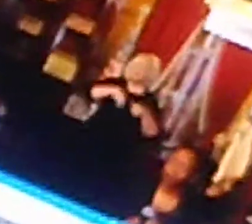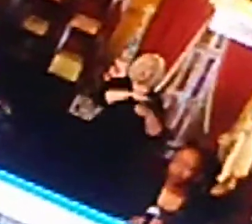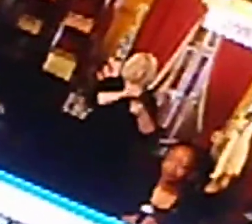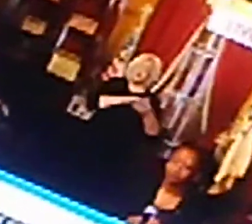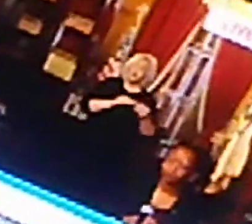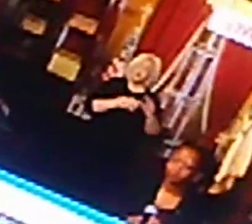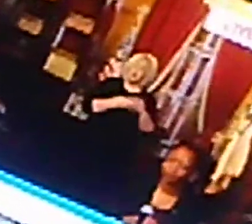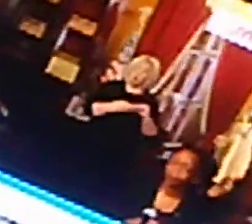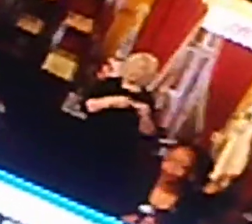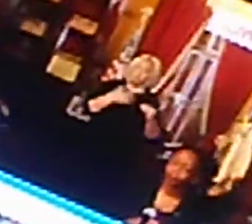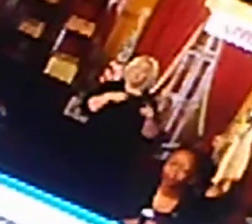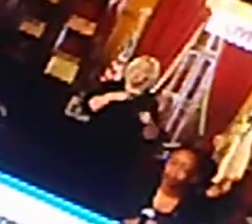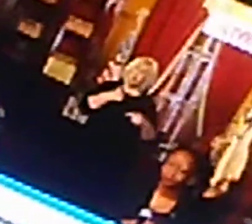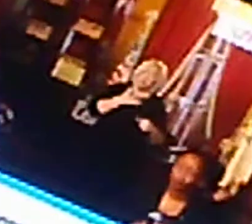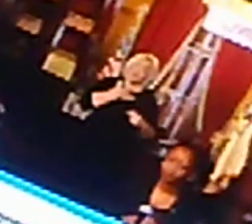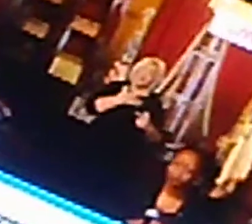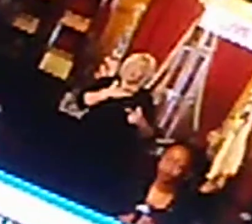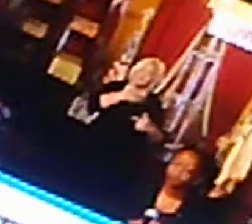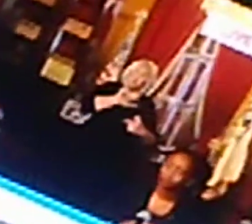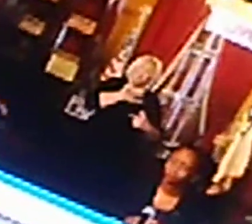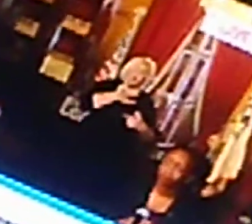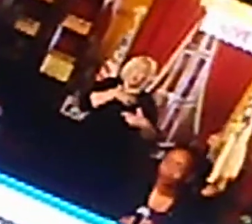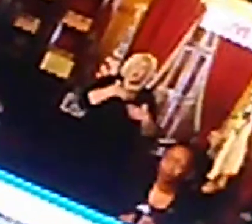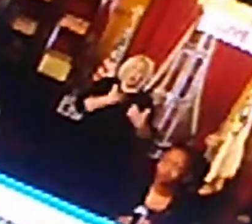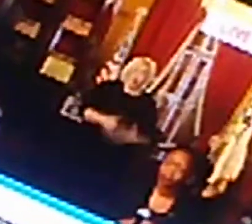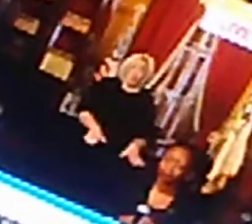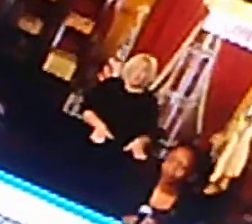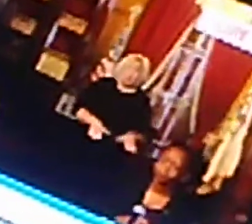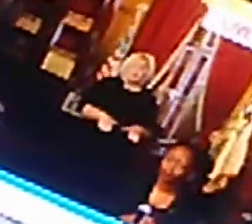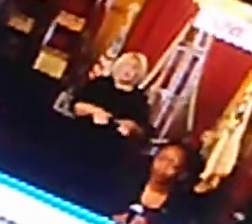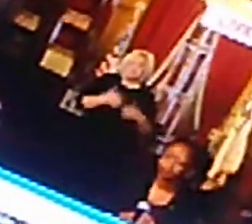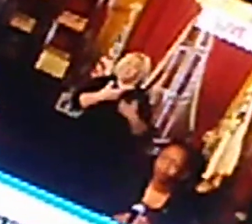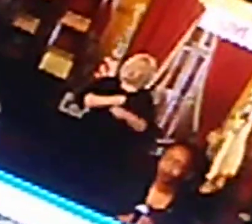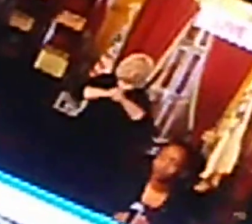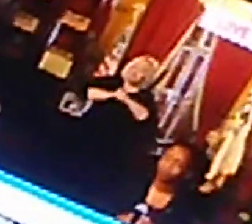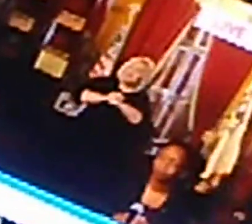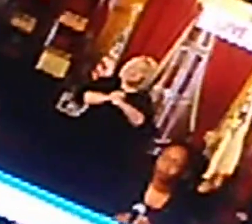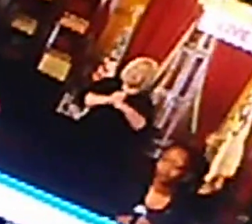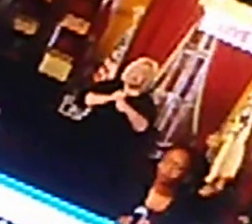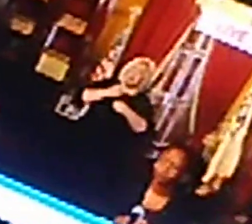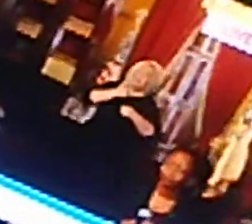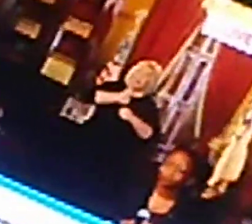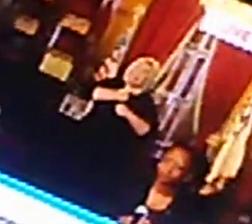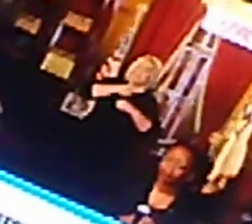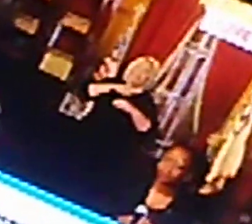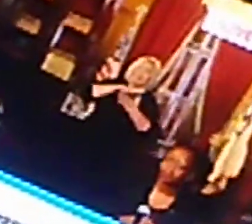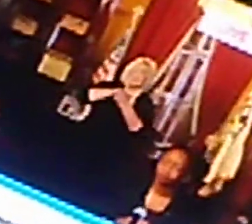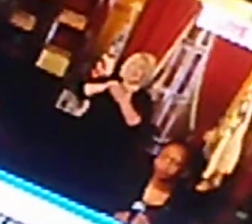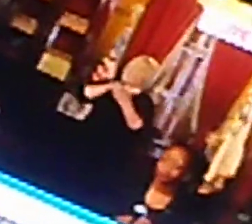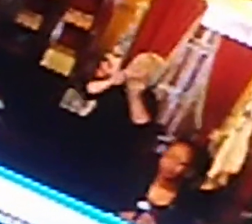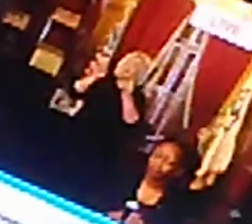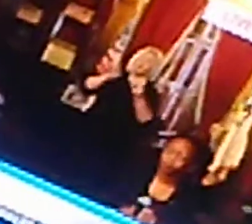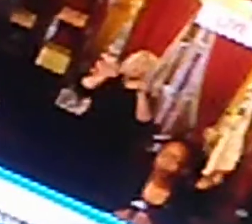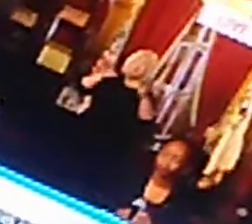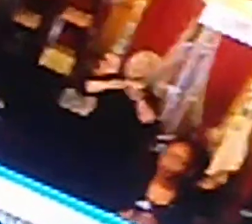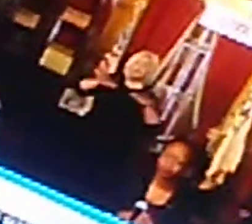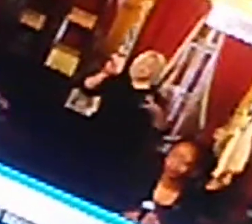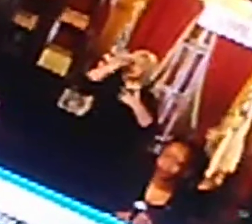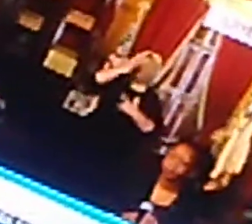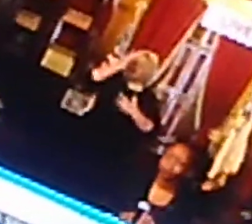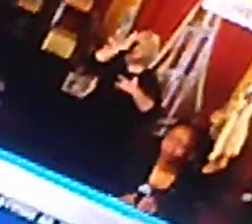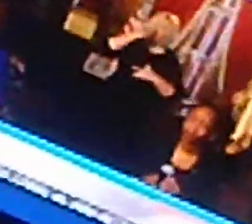real loss as we are combating a pandemic that is hurting our state and our people. Can't